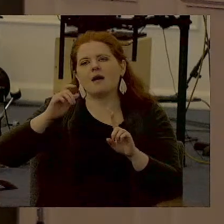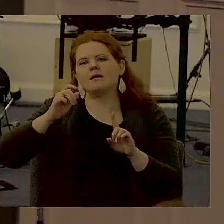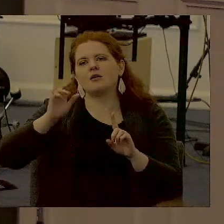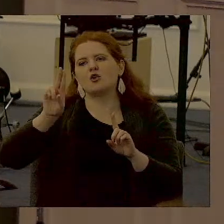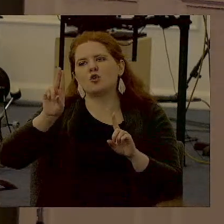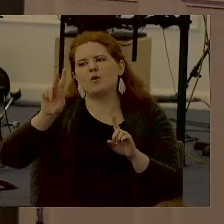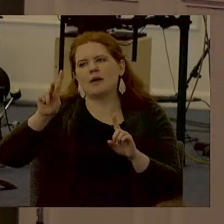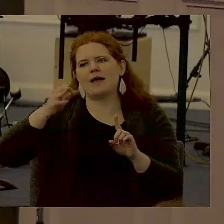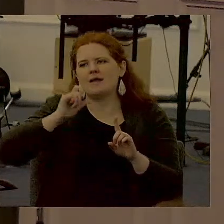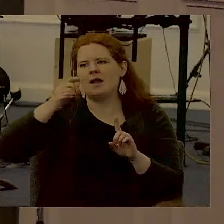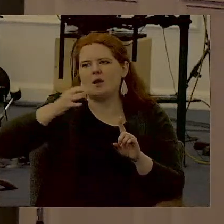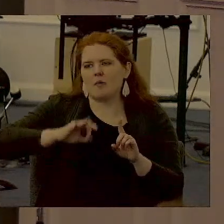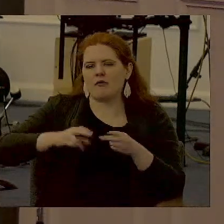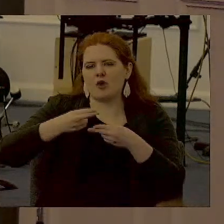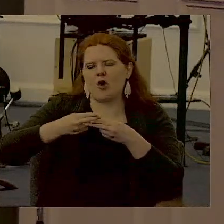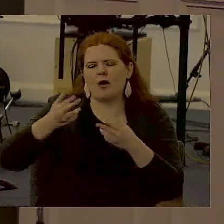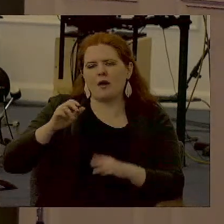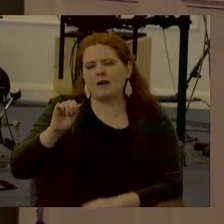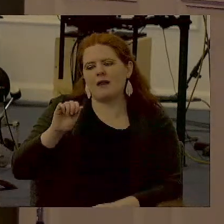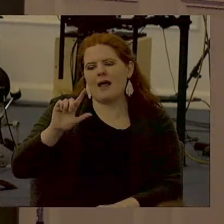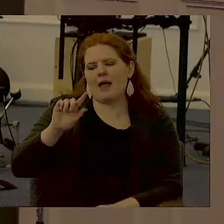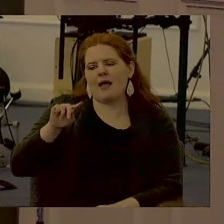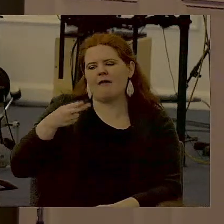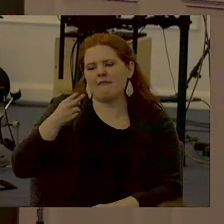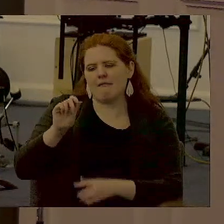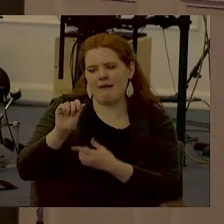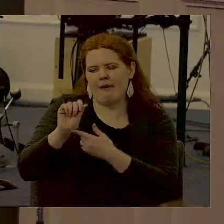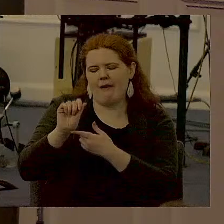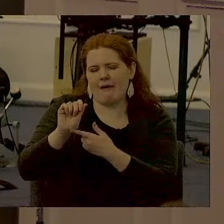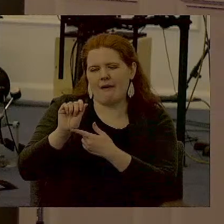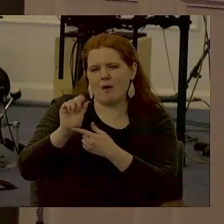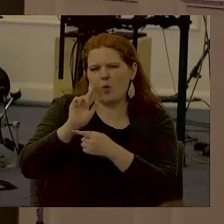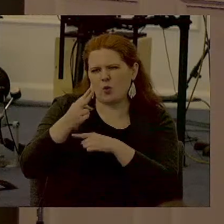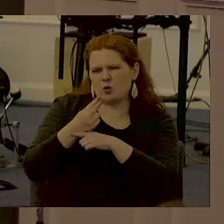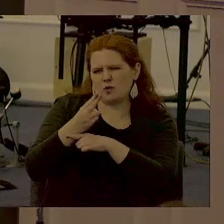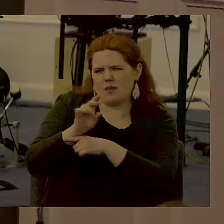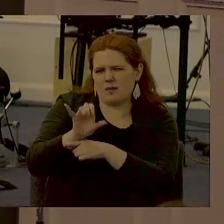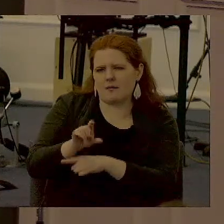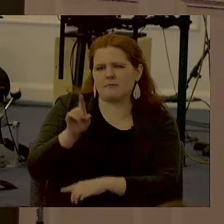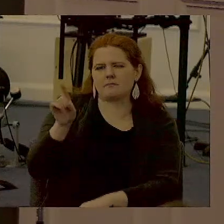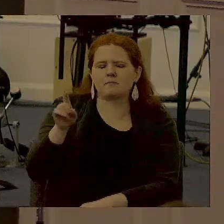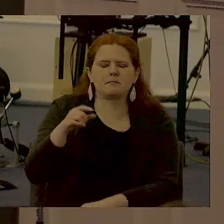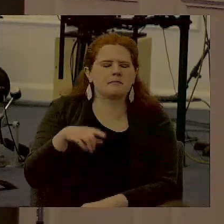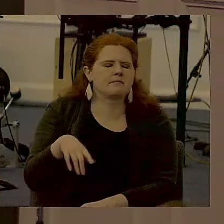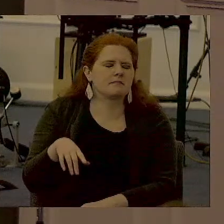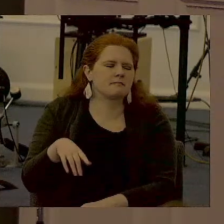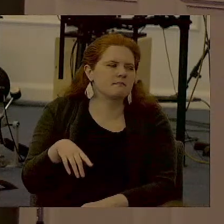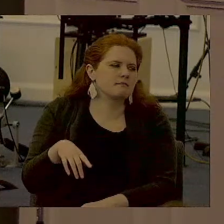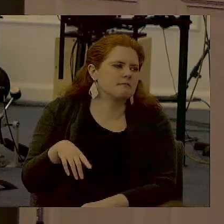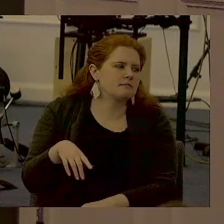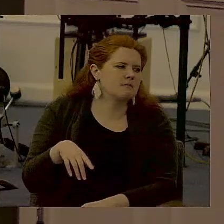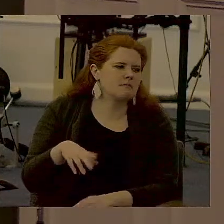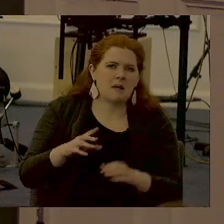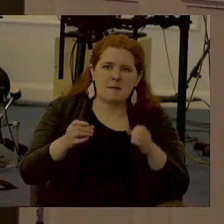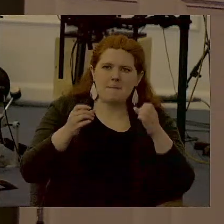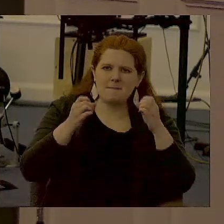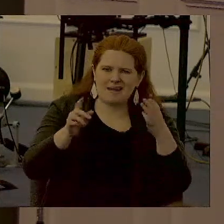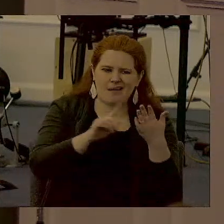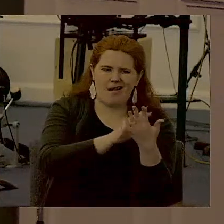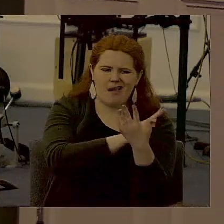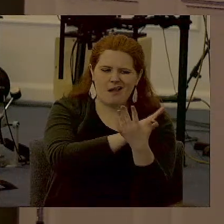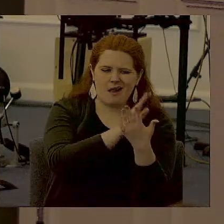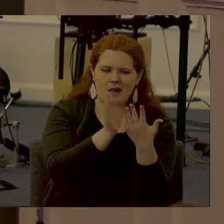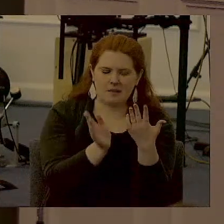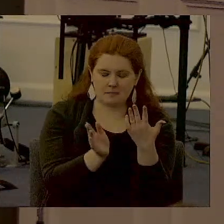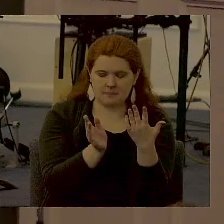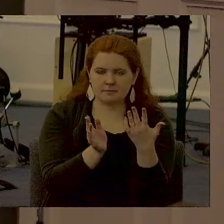the UK called Alpha. That it really, there are a whole bunch of them, but we're